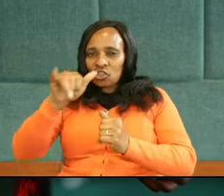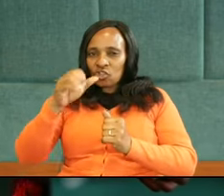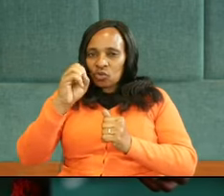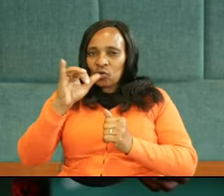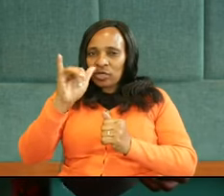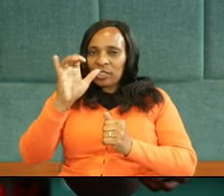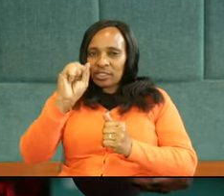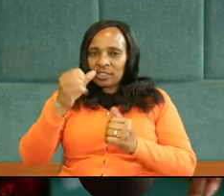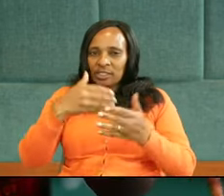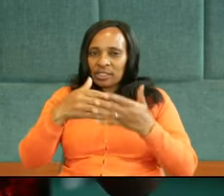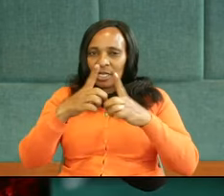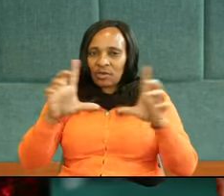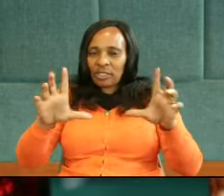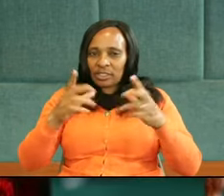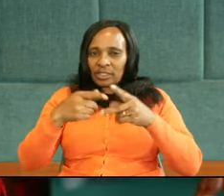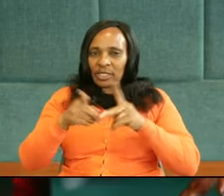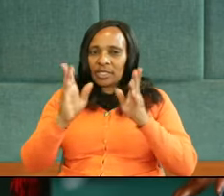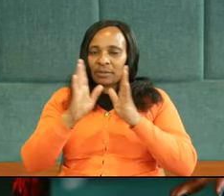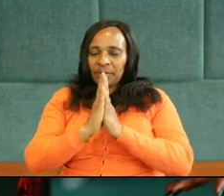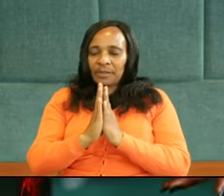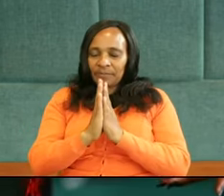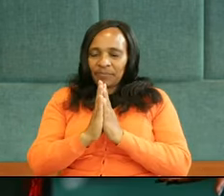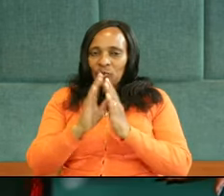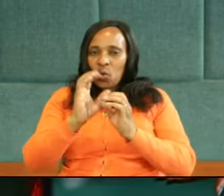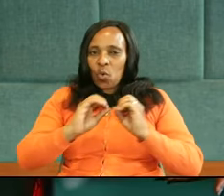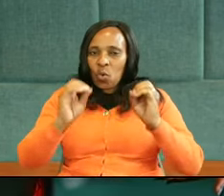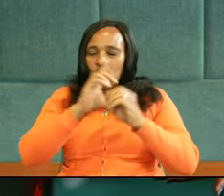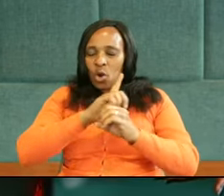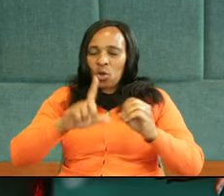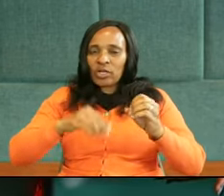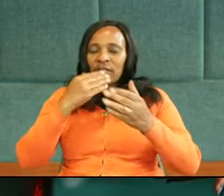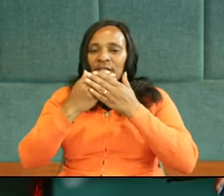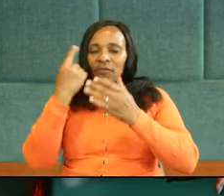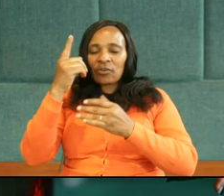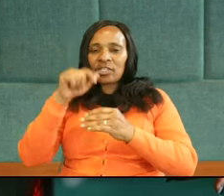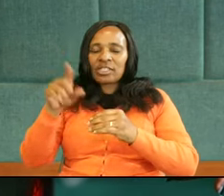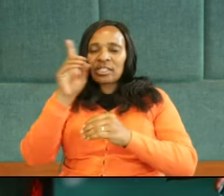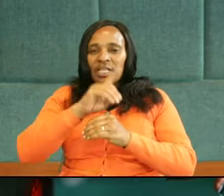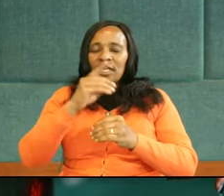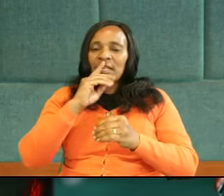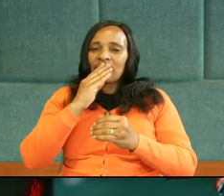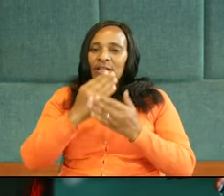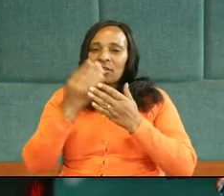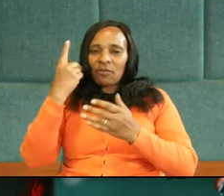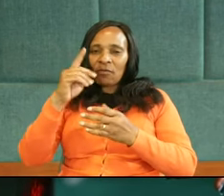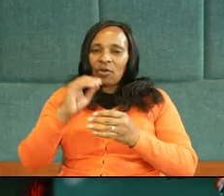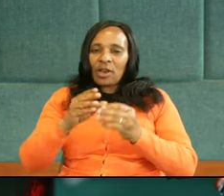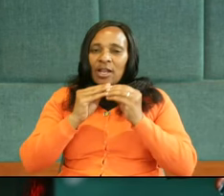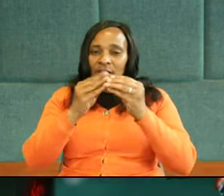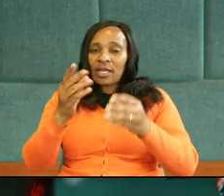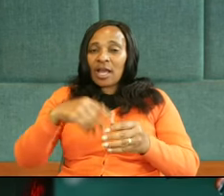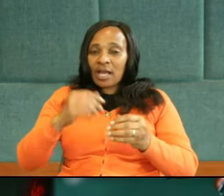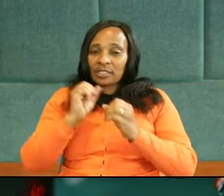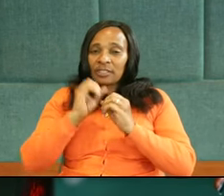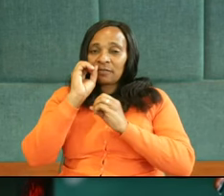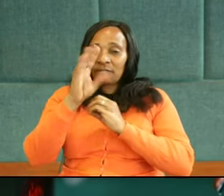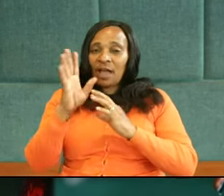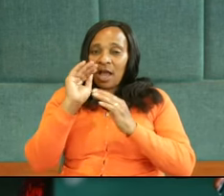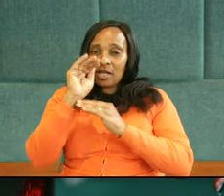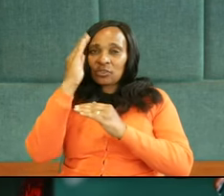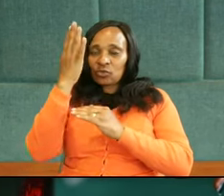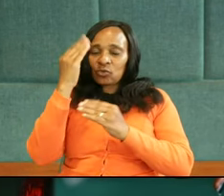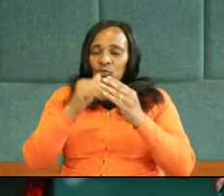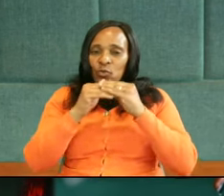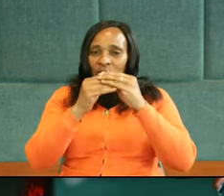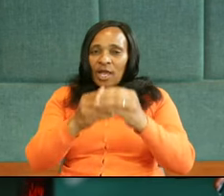start, let's have a word of prayer. Oh Lord, we thank you for this day. Thank you for being with us thus far. Be with us. May your spirit guide